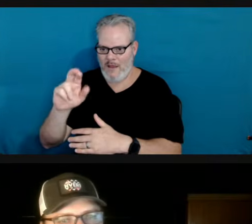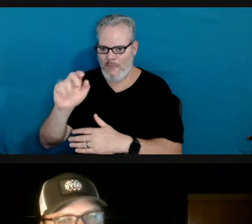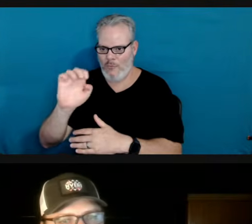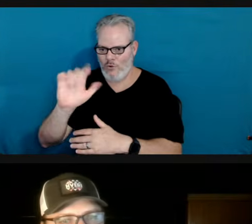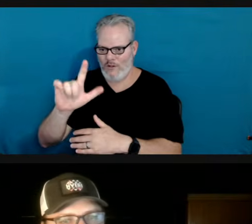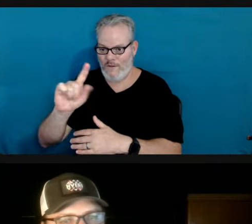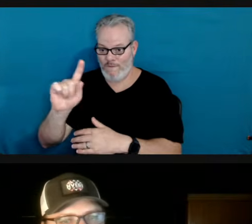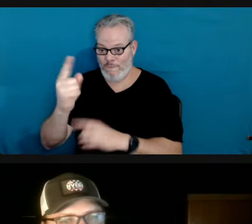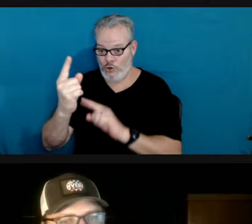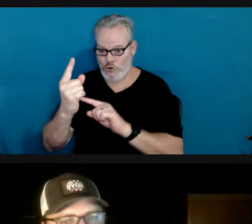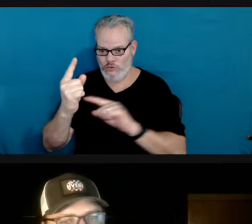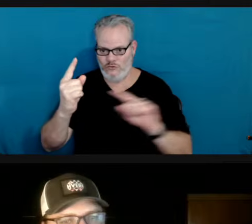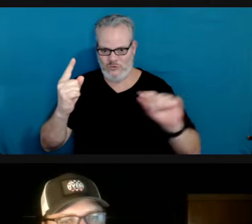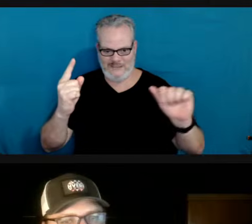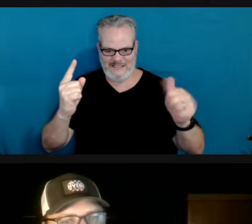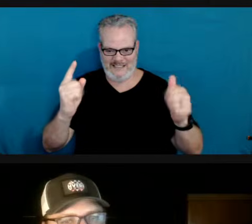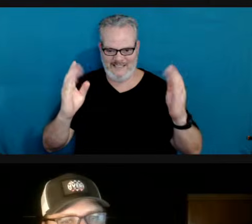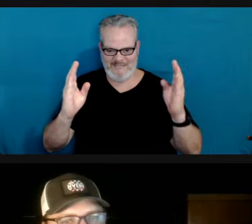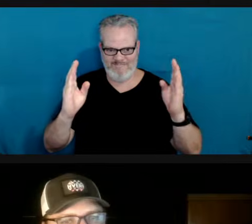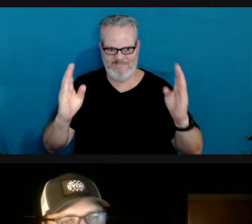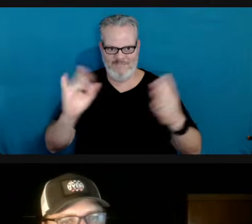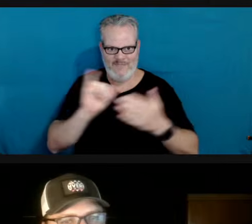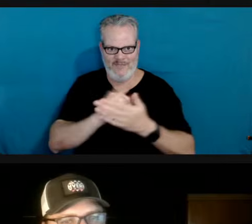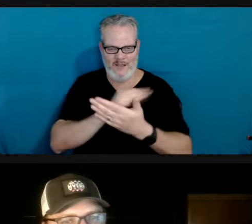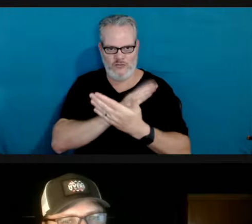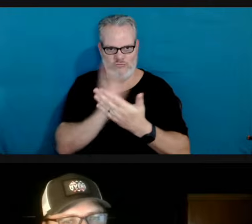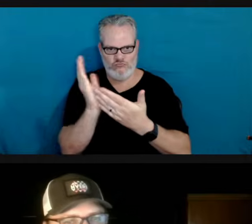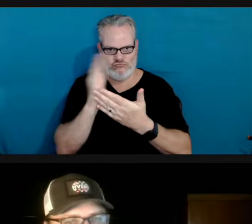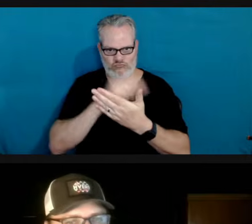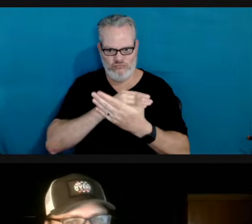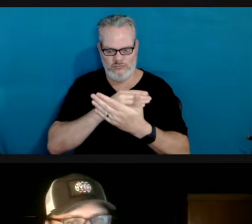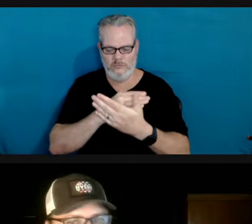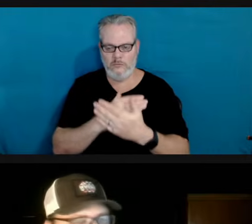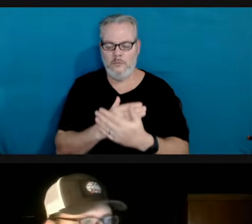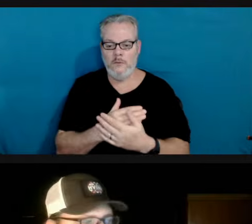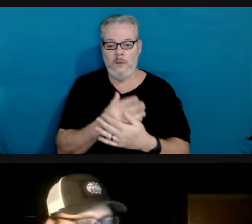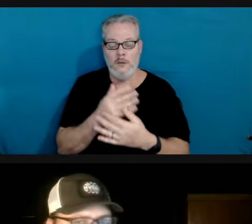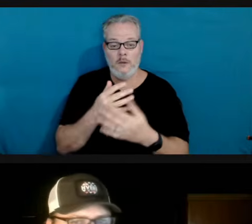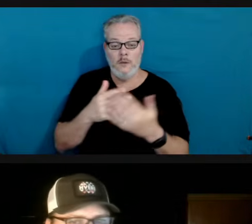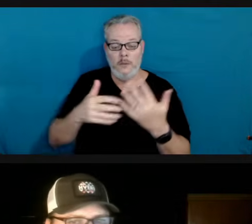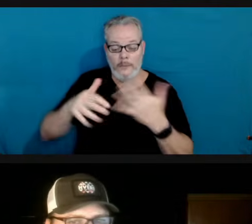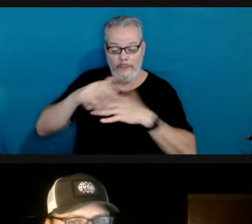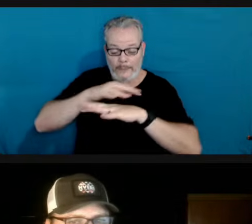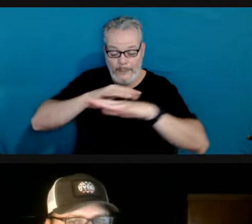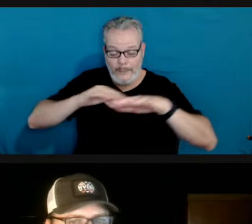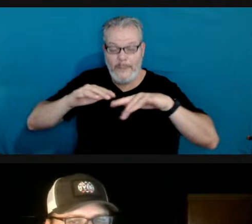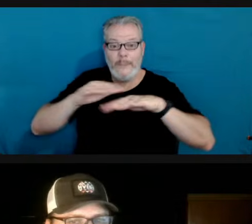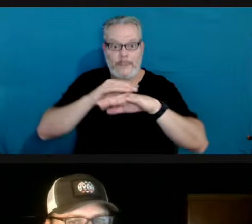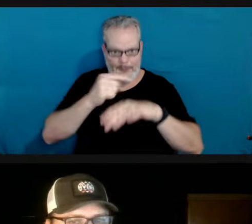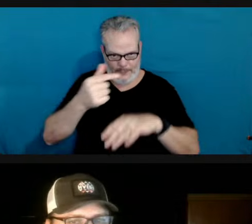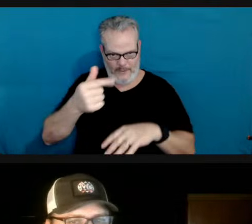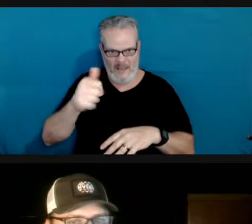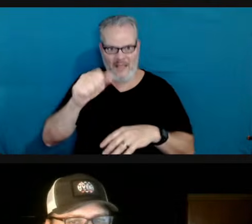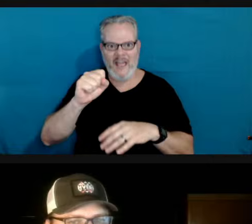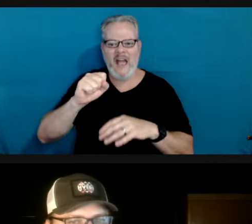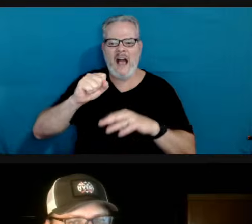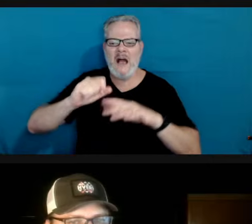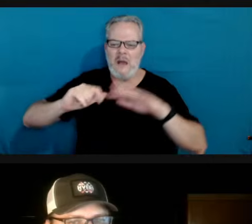outlook presently. In between episodes, we still have gas being lit in front of the volcano. And